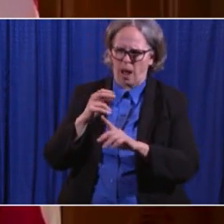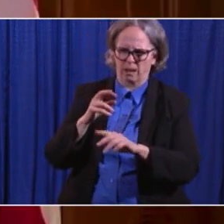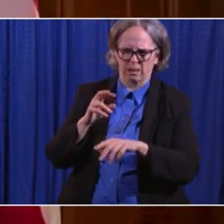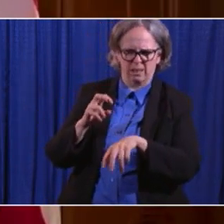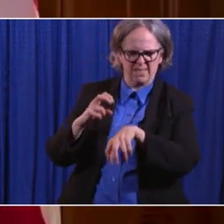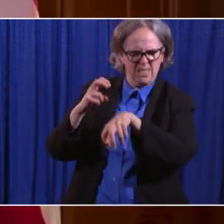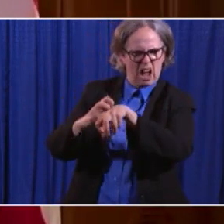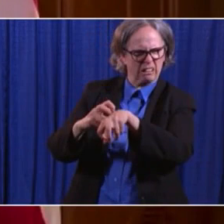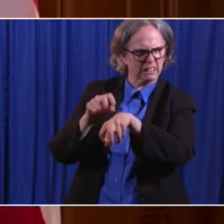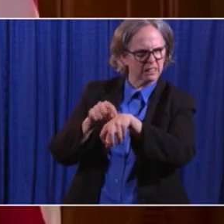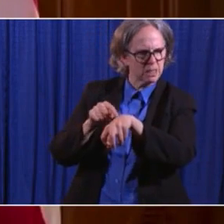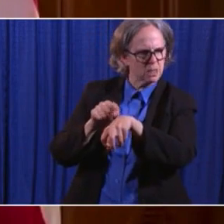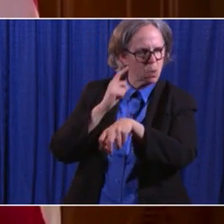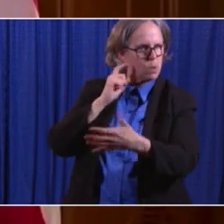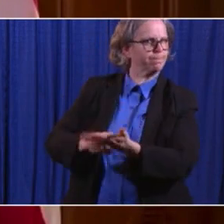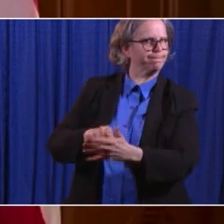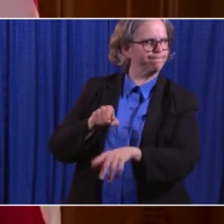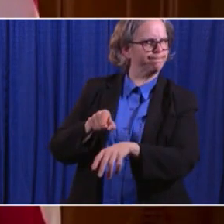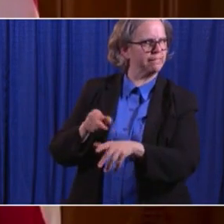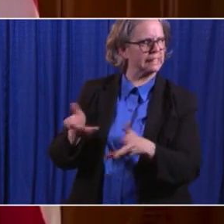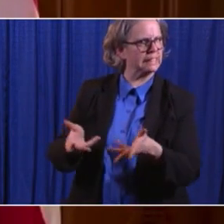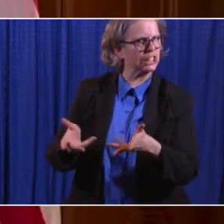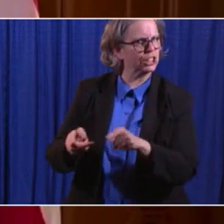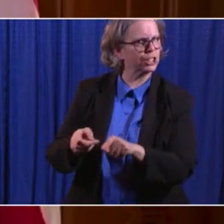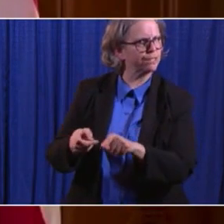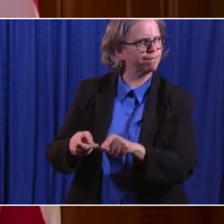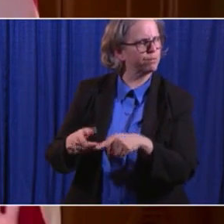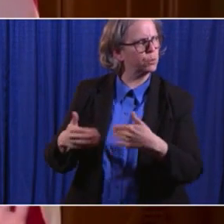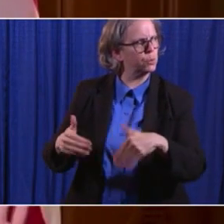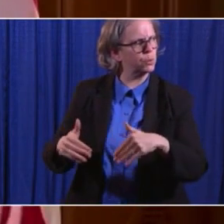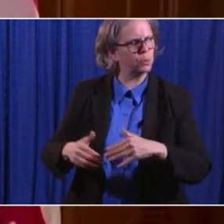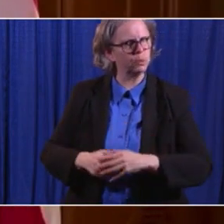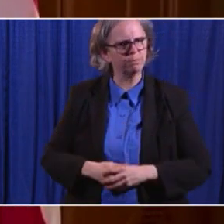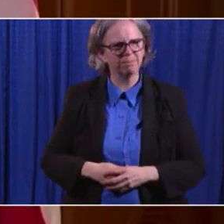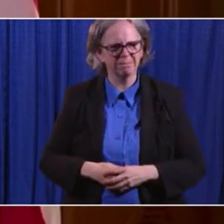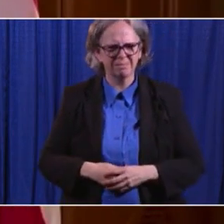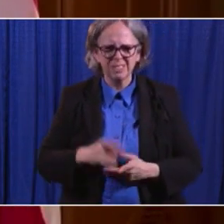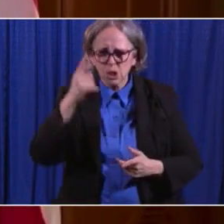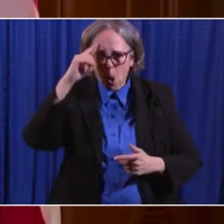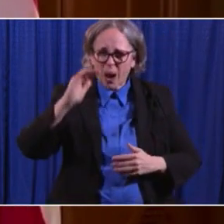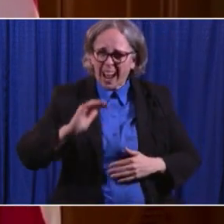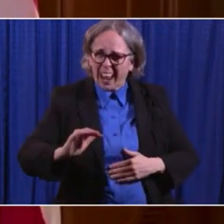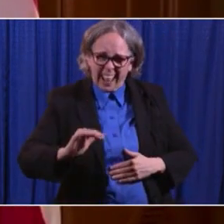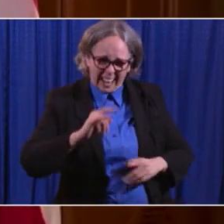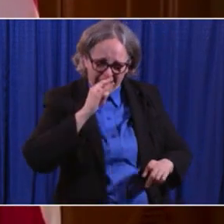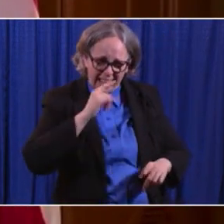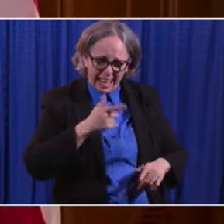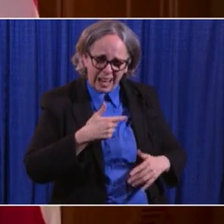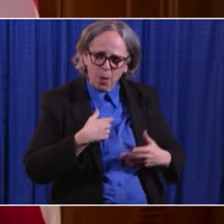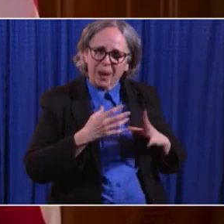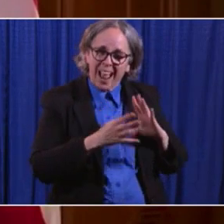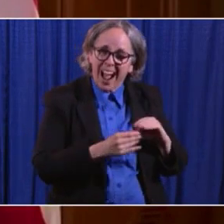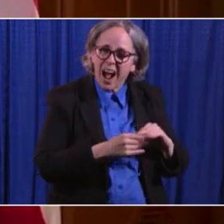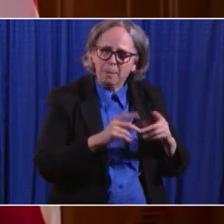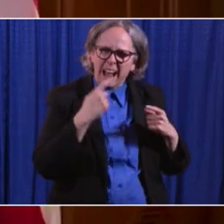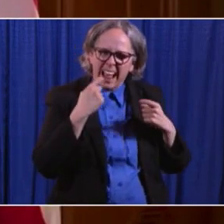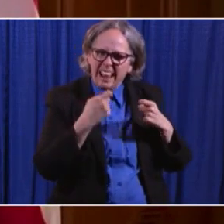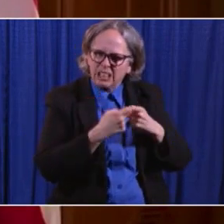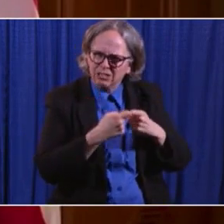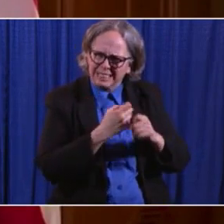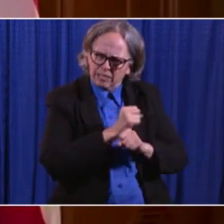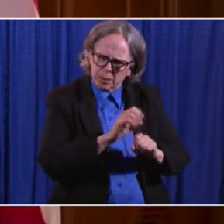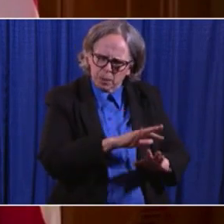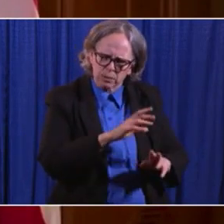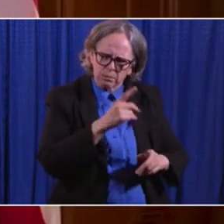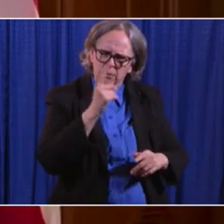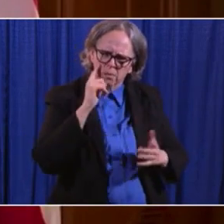like when you're a kid, you talk about electricity or anything. You got to treat that with respect. We have to understand it's still